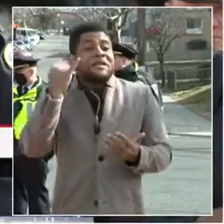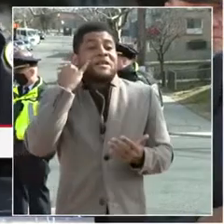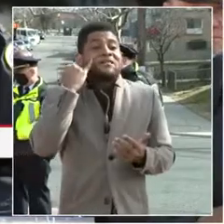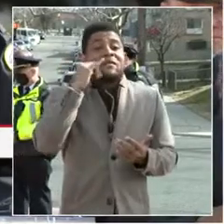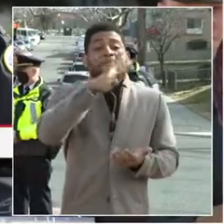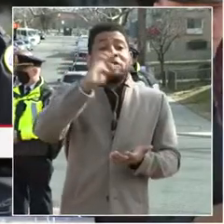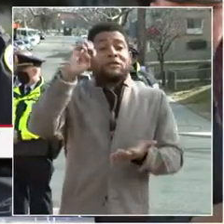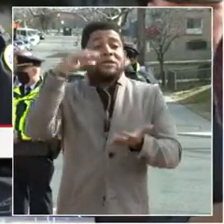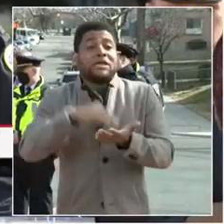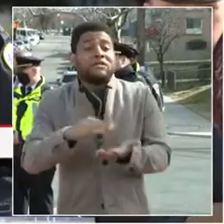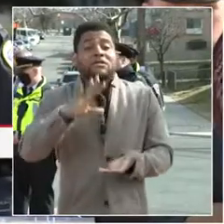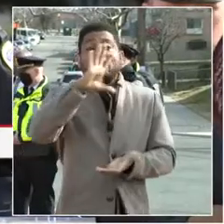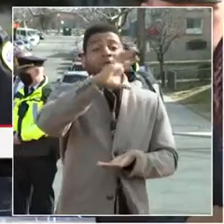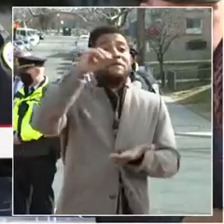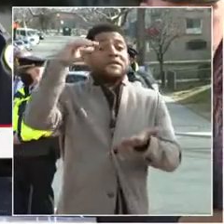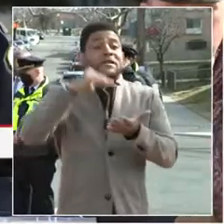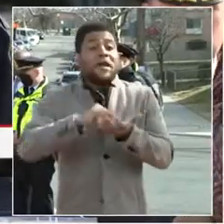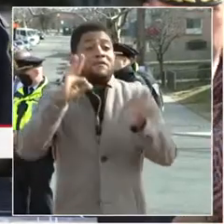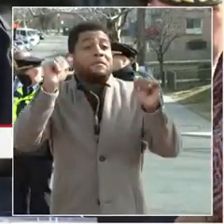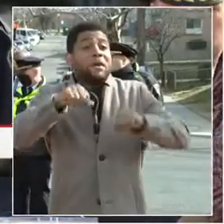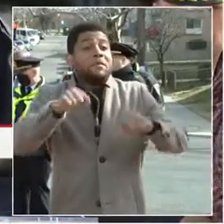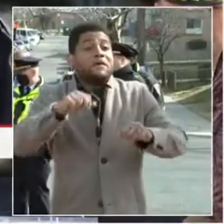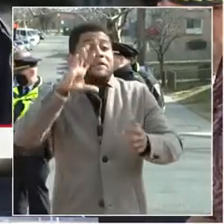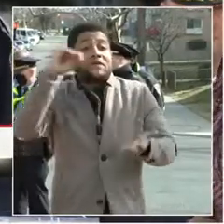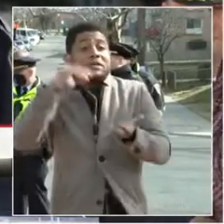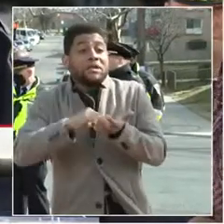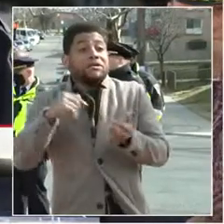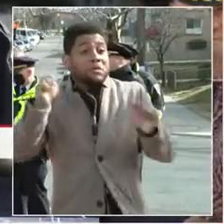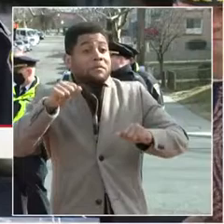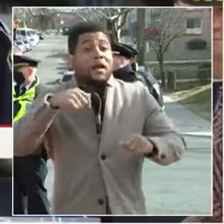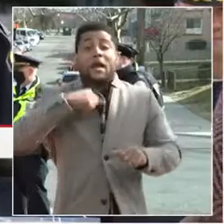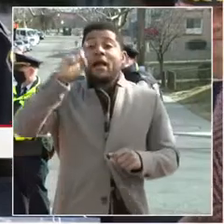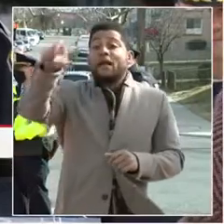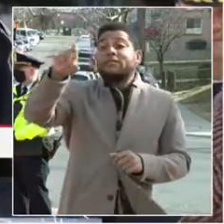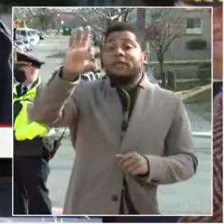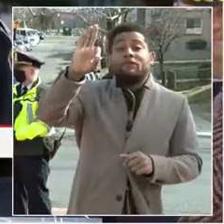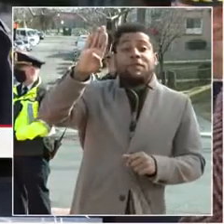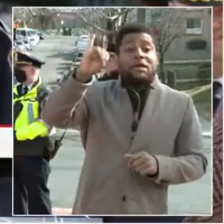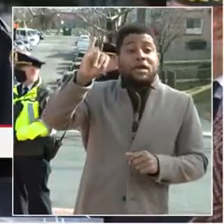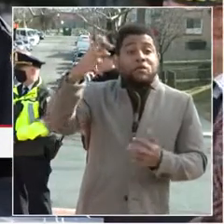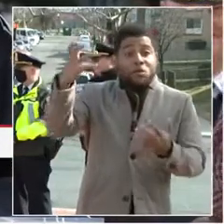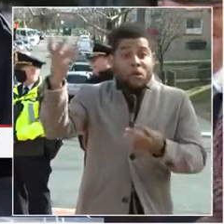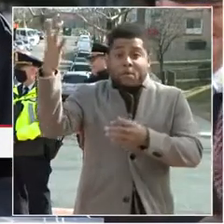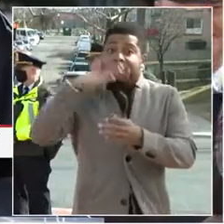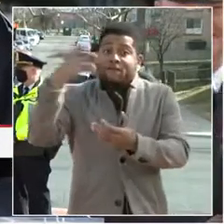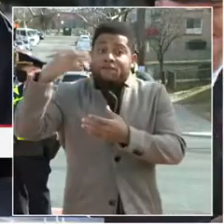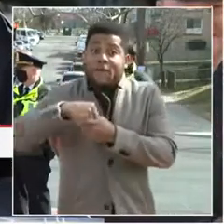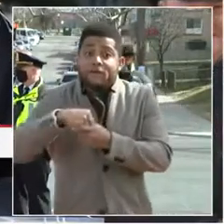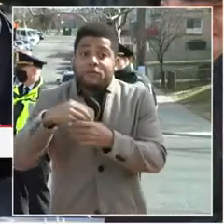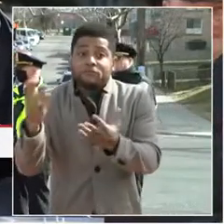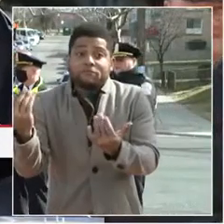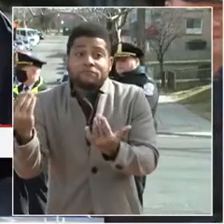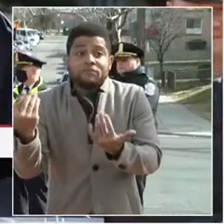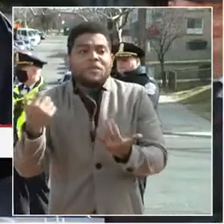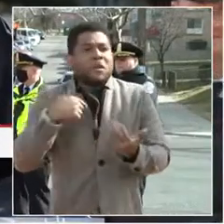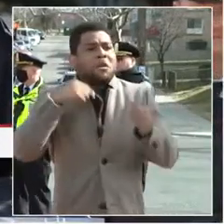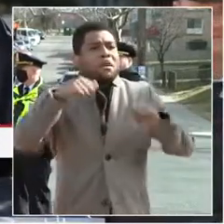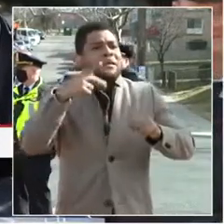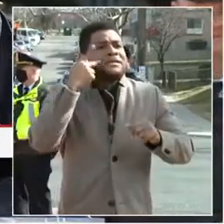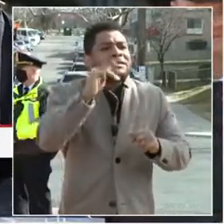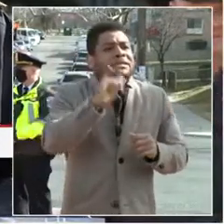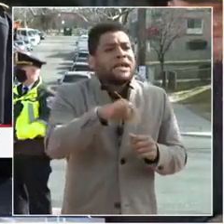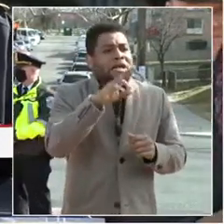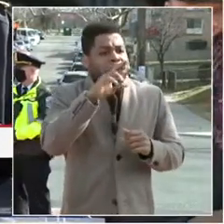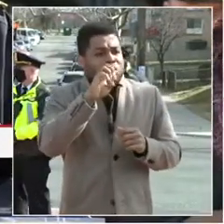my FBI partners over here, and I might do that before this is over with, we may see that reward even higher. But